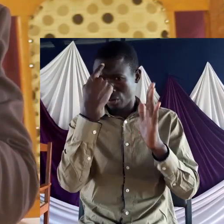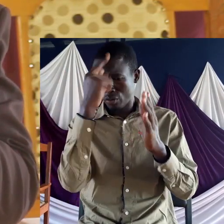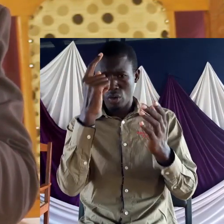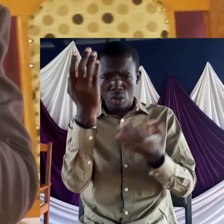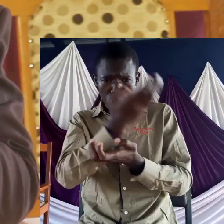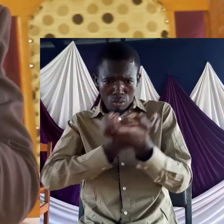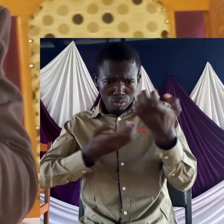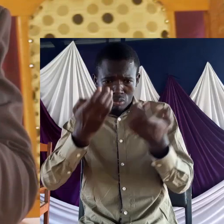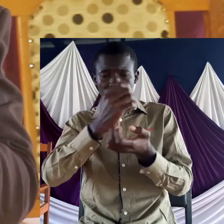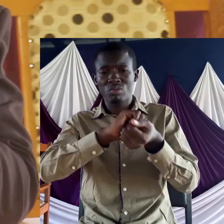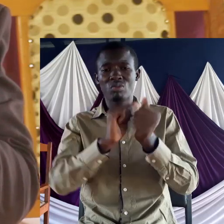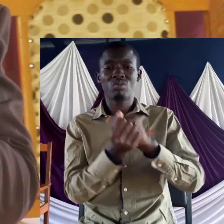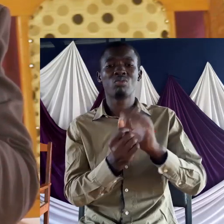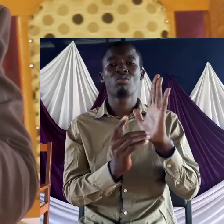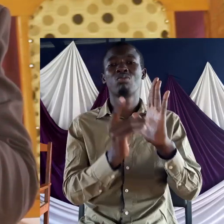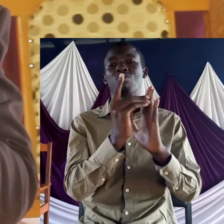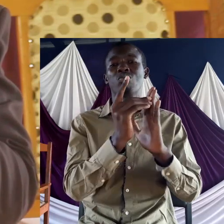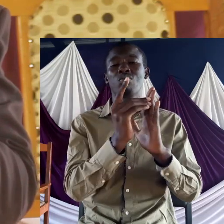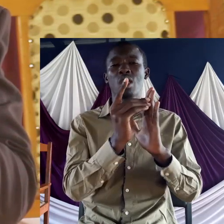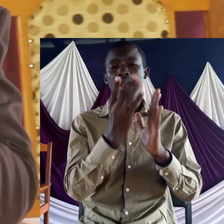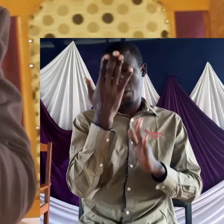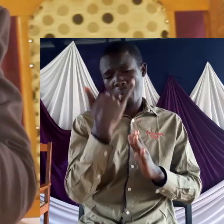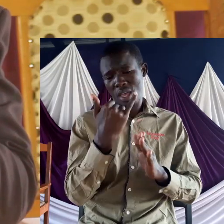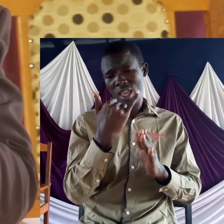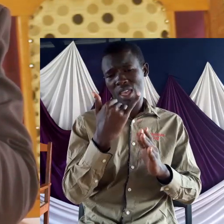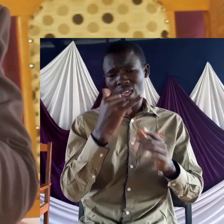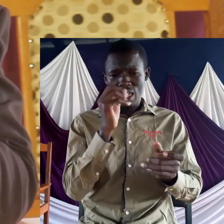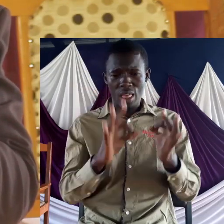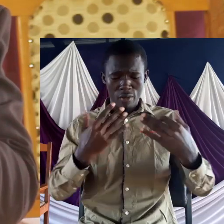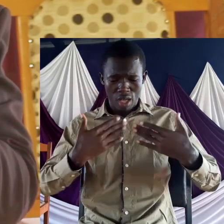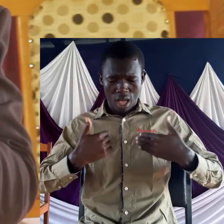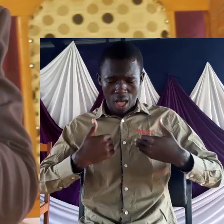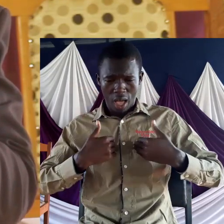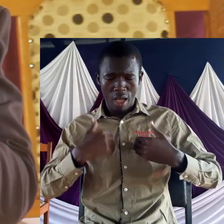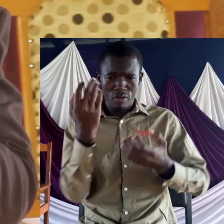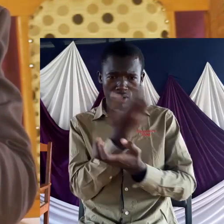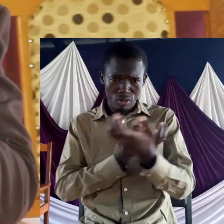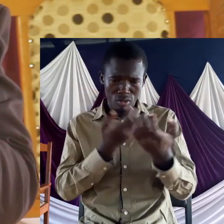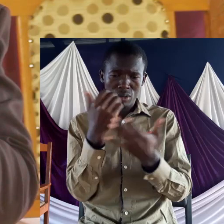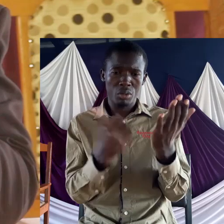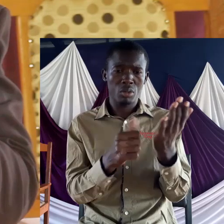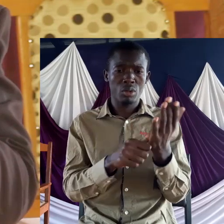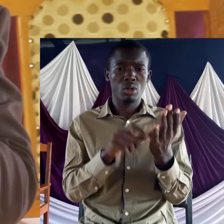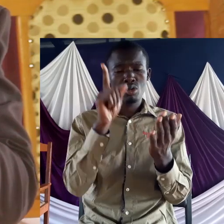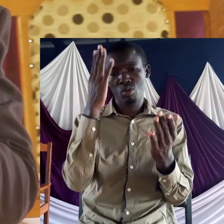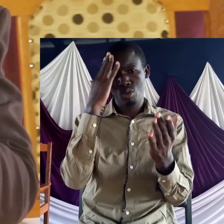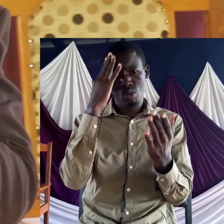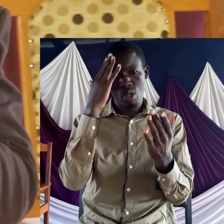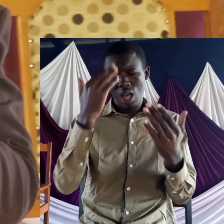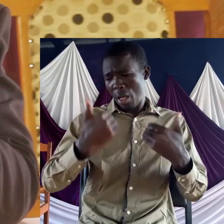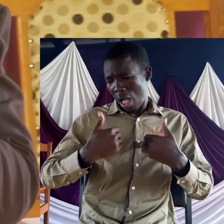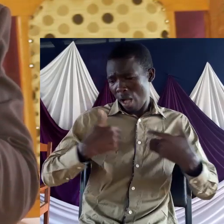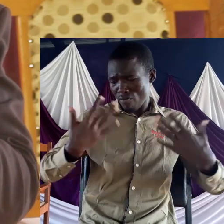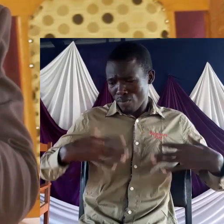we have an economic crisis, you can provide for our needs. There are those without food, but they need something to